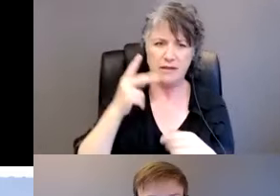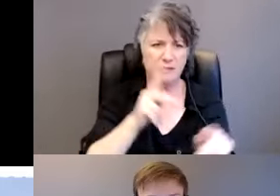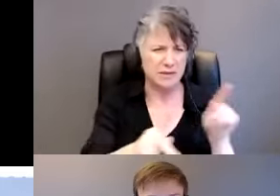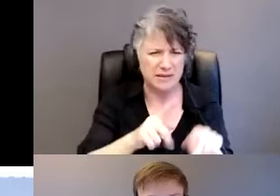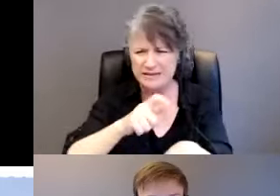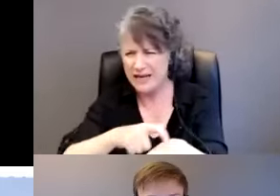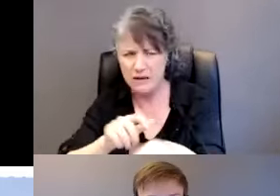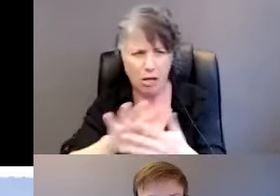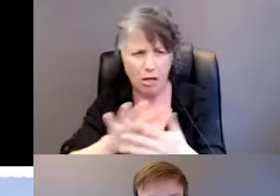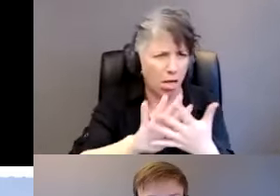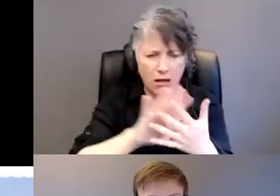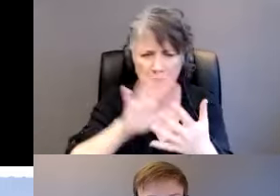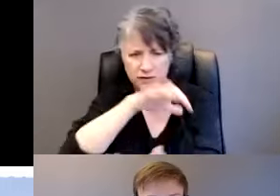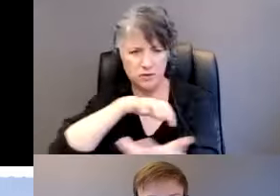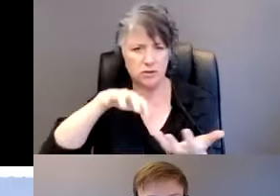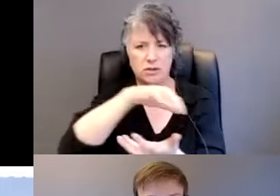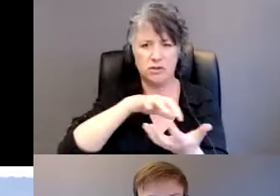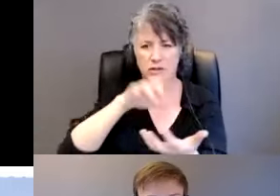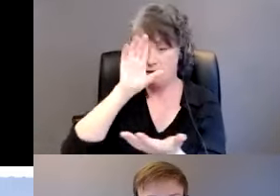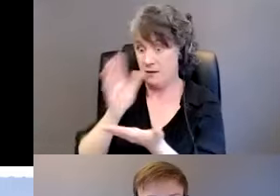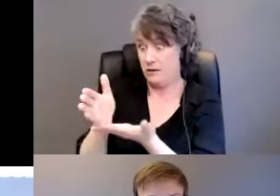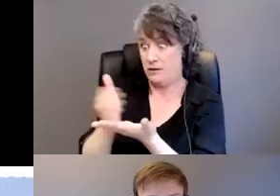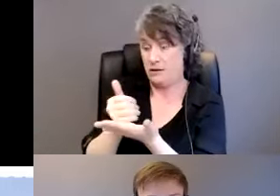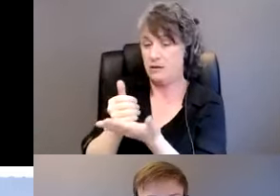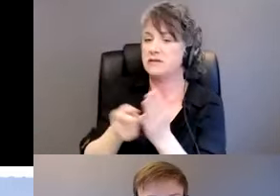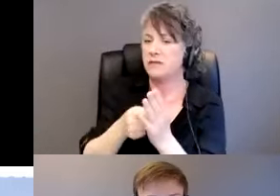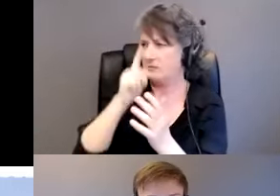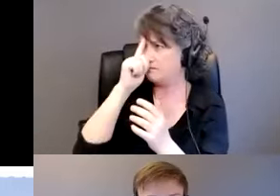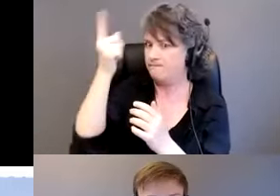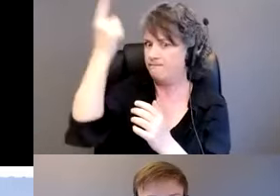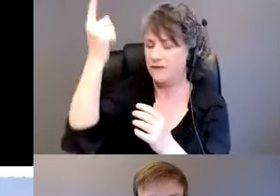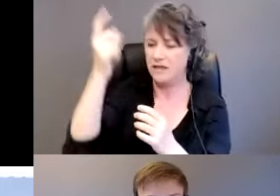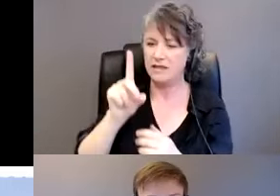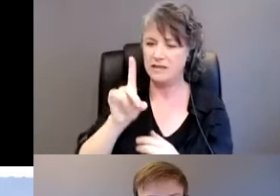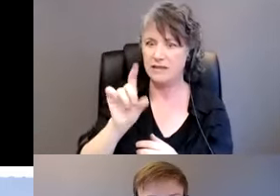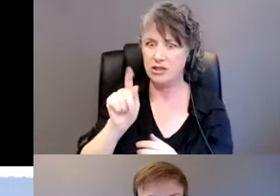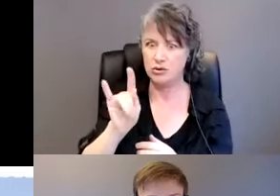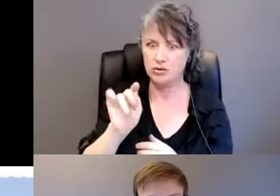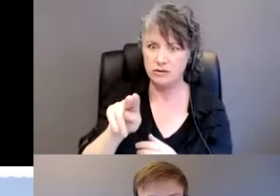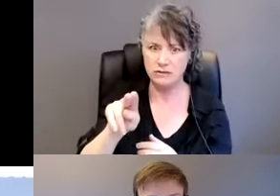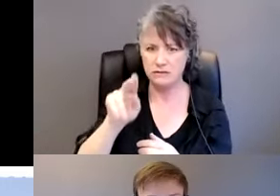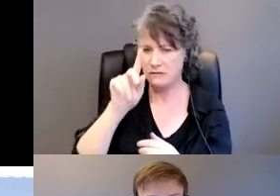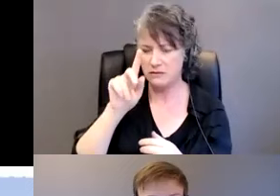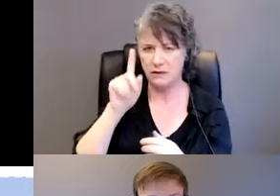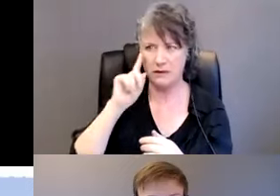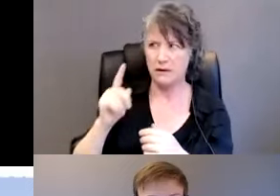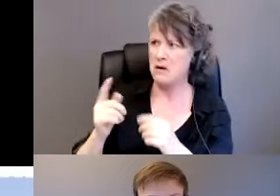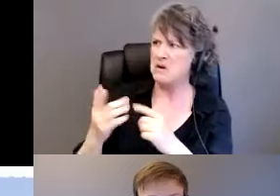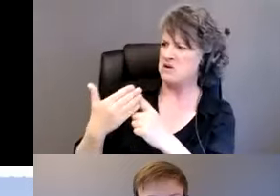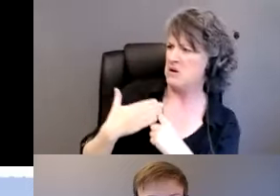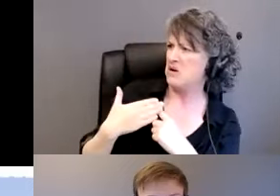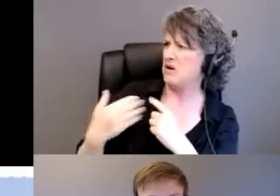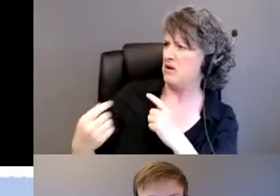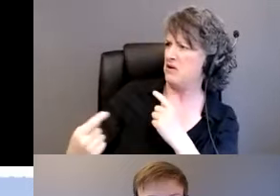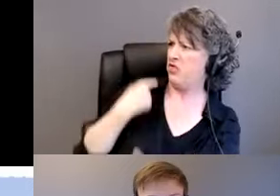get blurred, and in psychosis there could actually be frank delusional thoughts, sometimes related to persecution and abuse that may